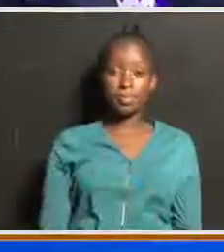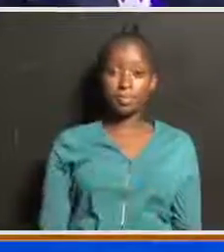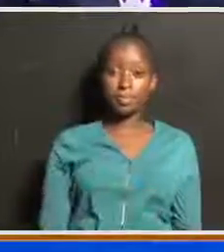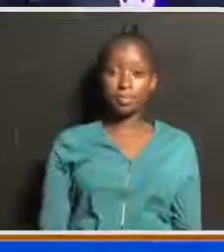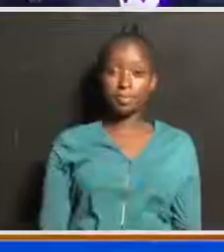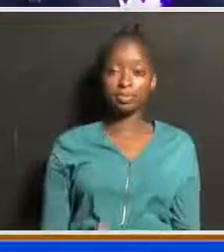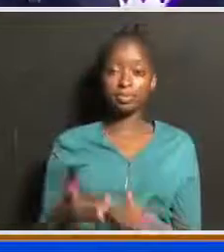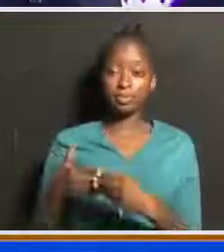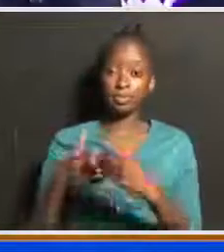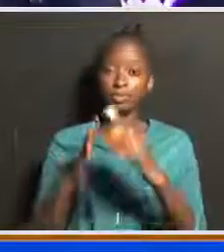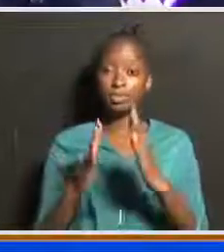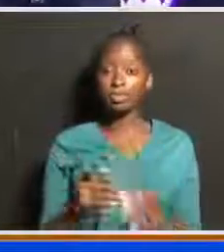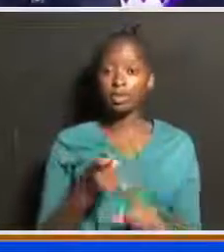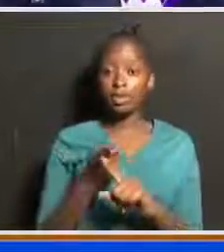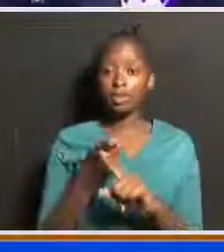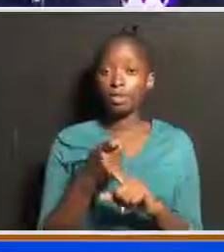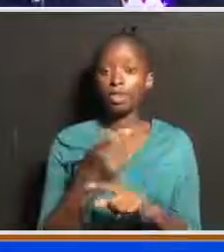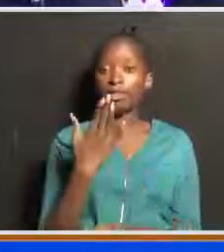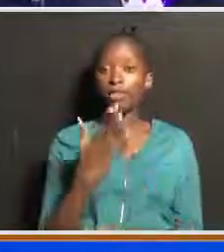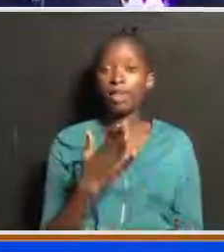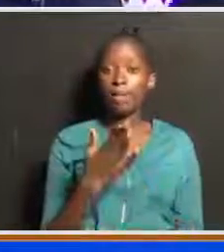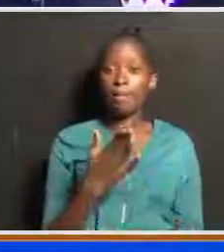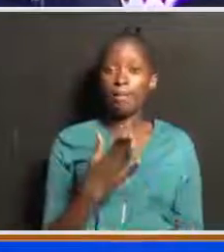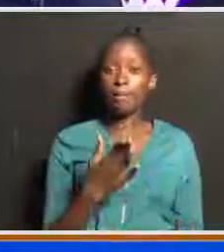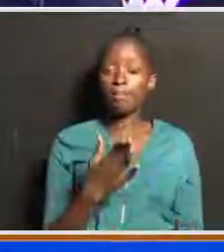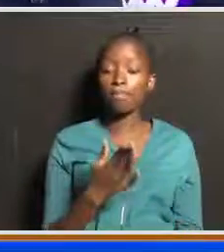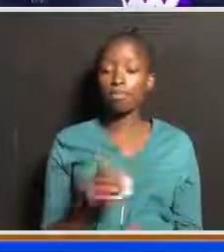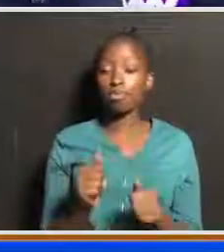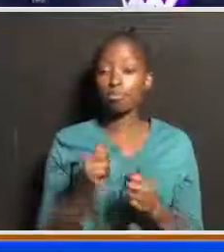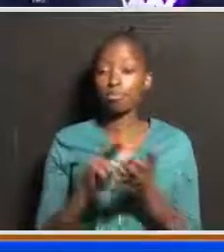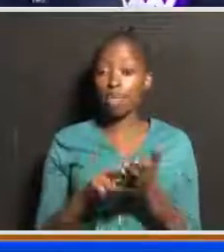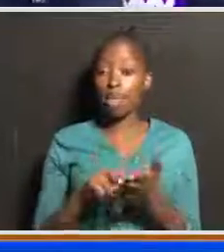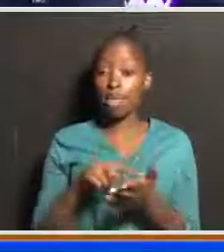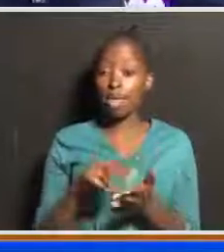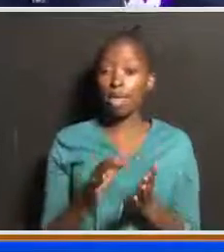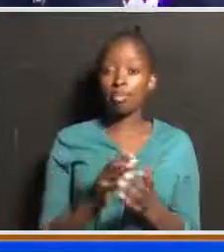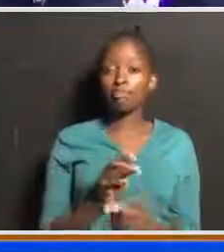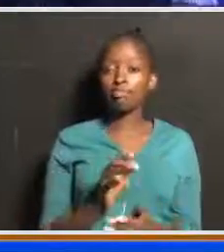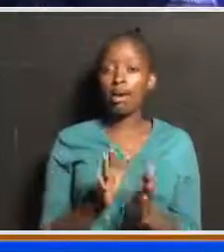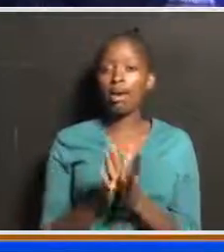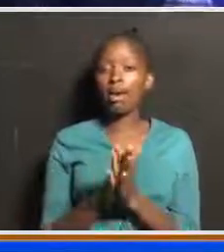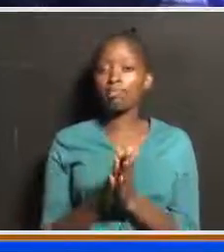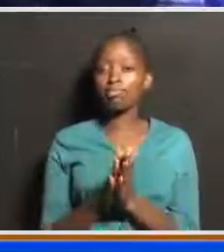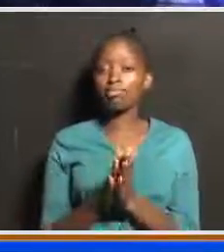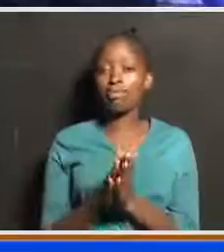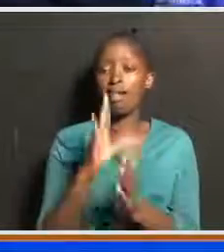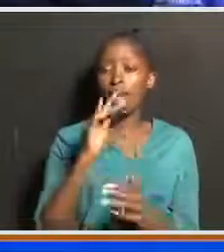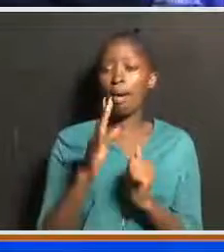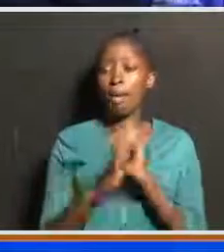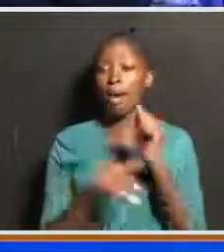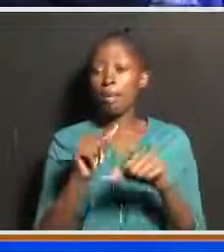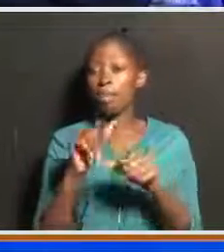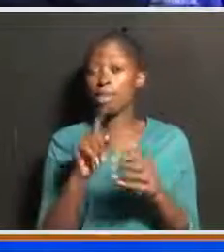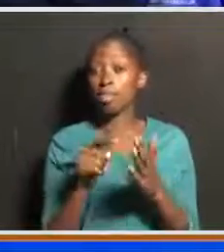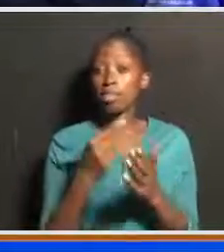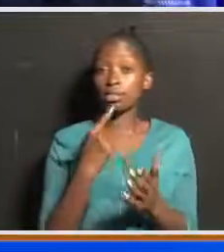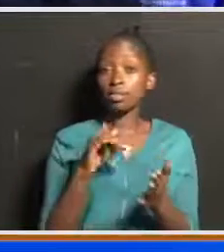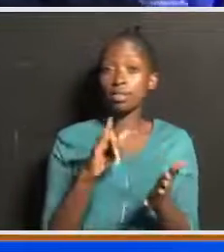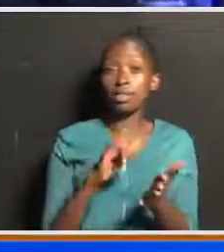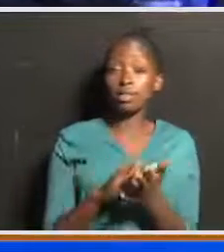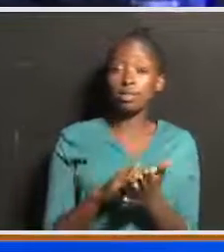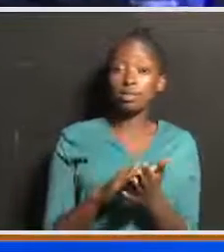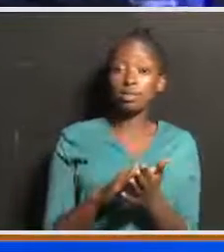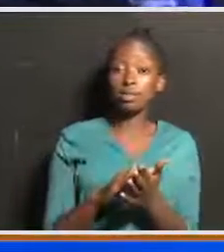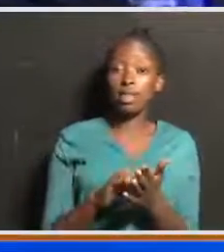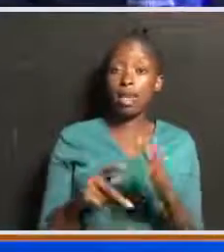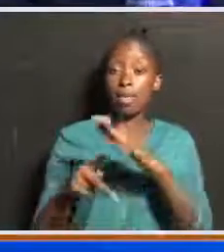The leaders strongly condemned and distanced themselves from the actions of Pastor Paul Mackenzie, stating that it is the primary